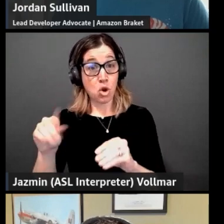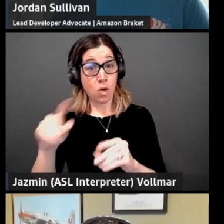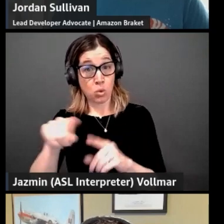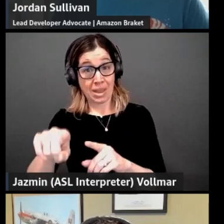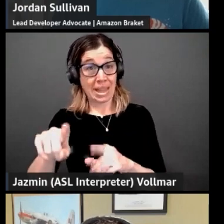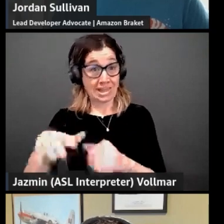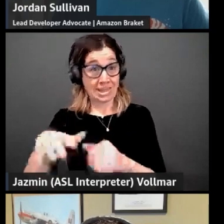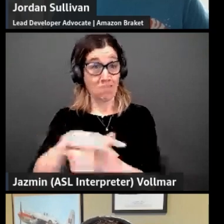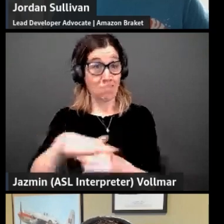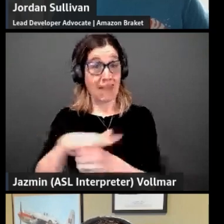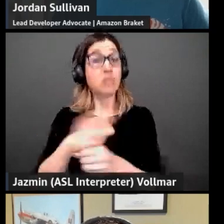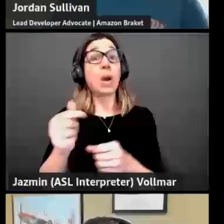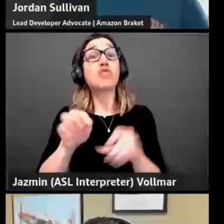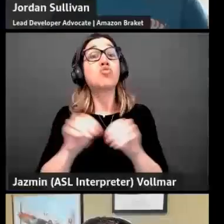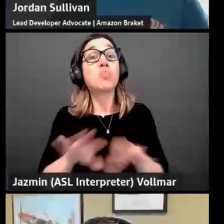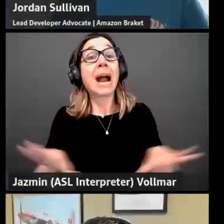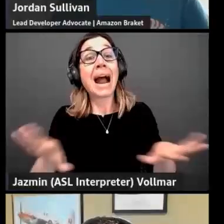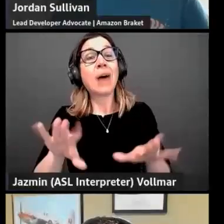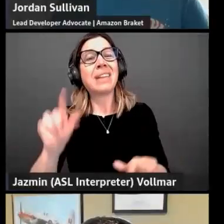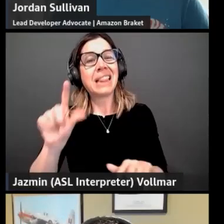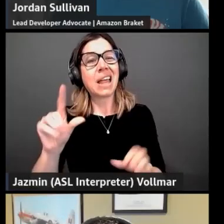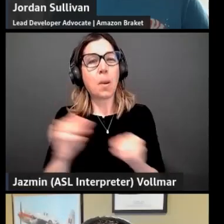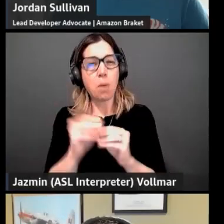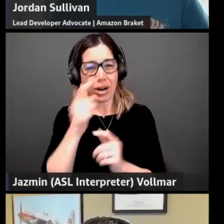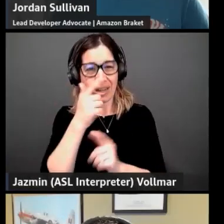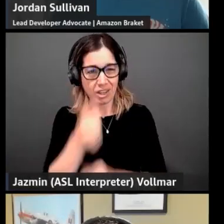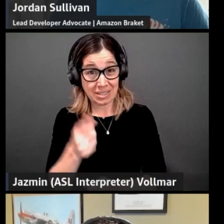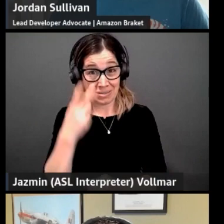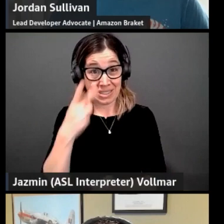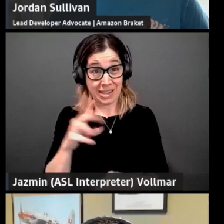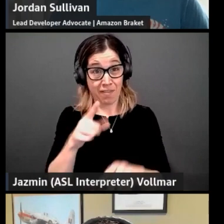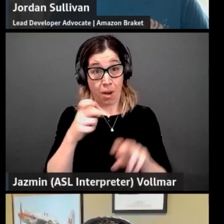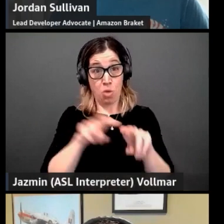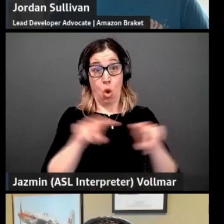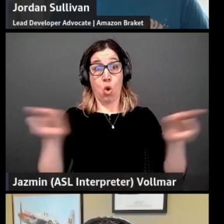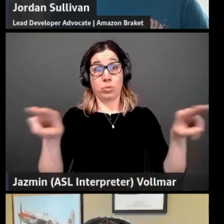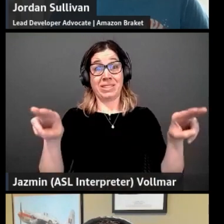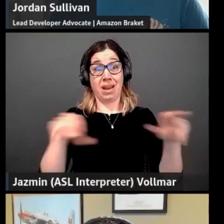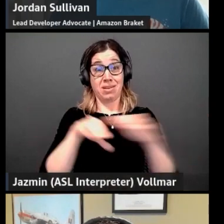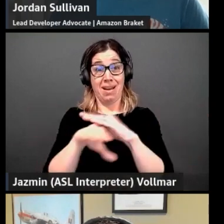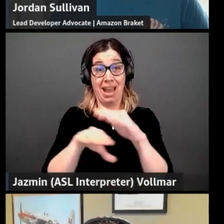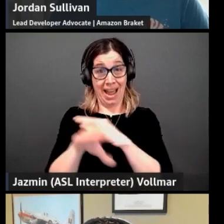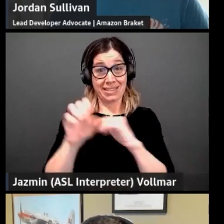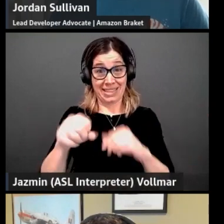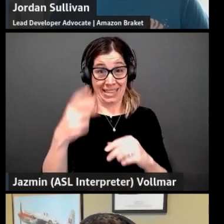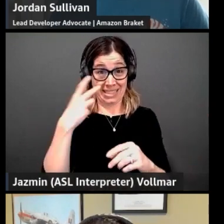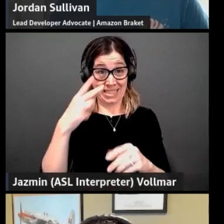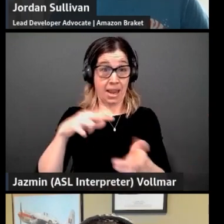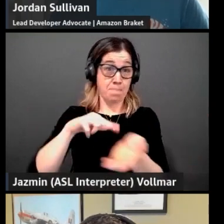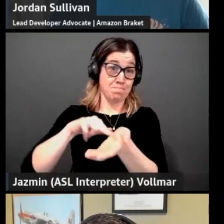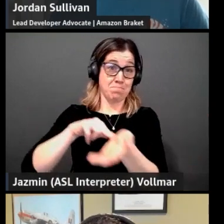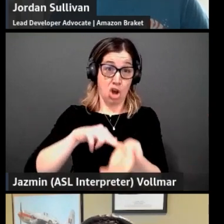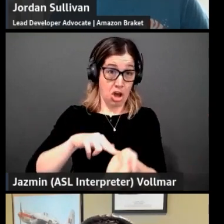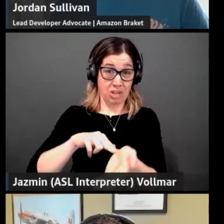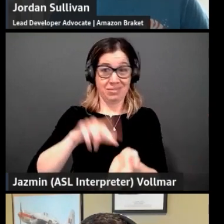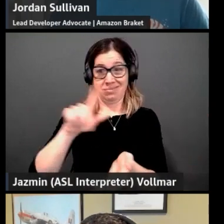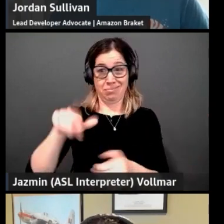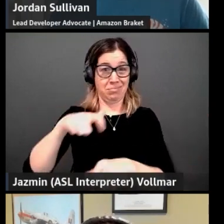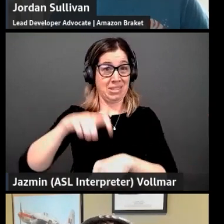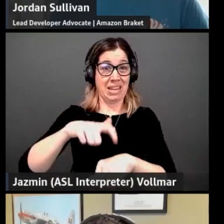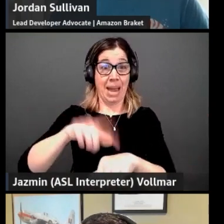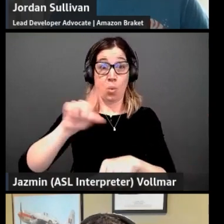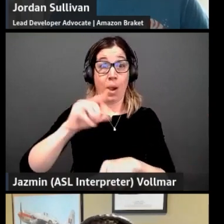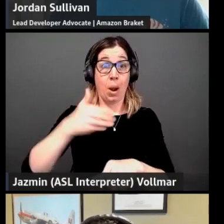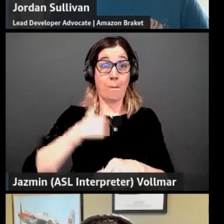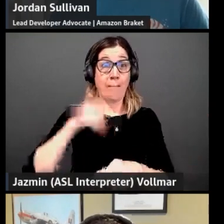ground state is a little more interesting. And as you can see from on the horizontal axis, where we have our pulse, so this is just the time where my laser is